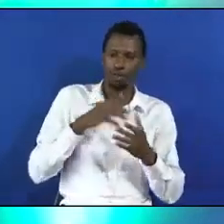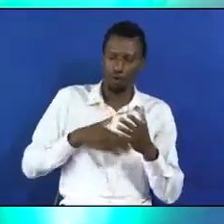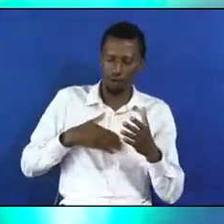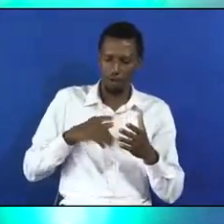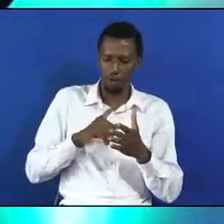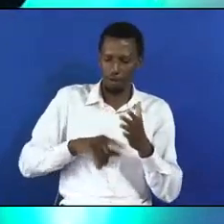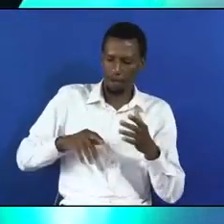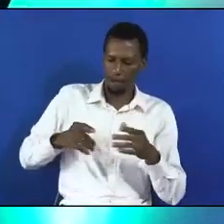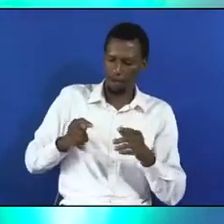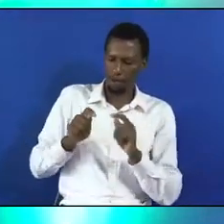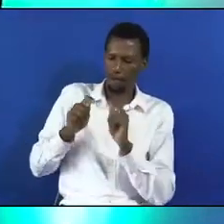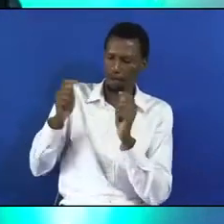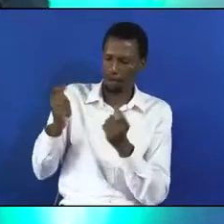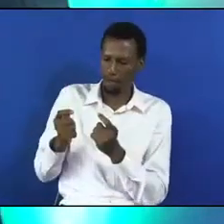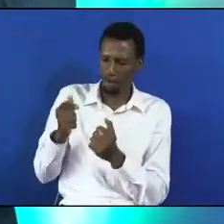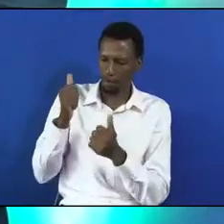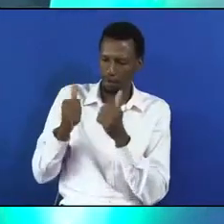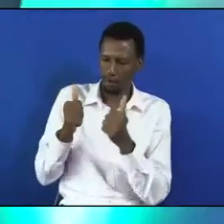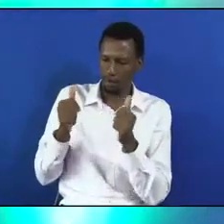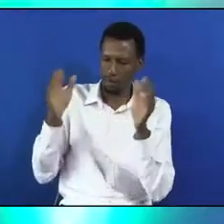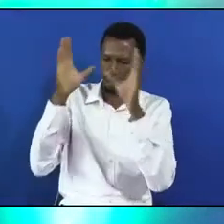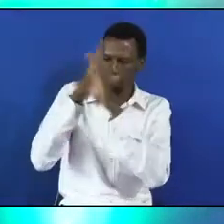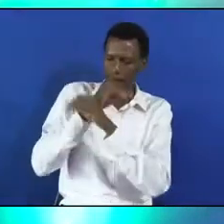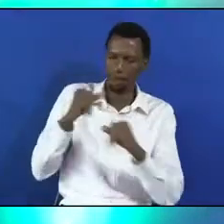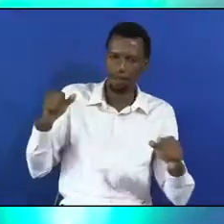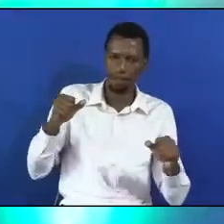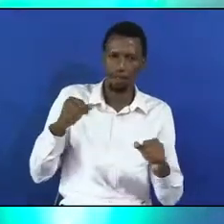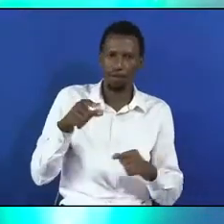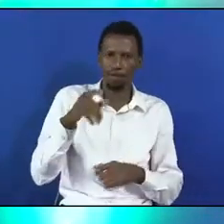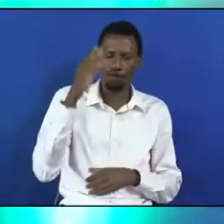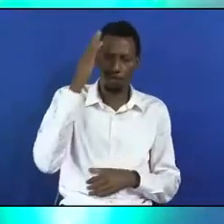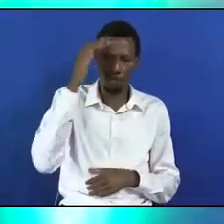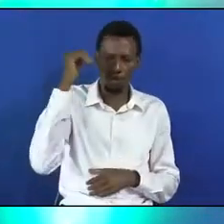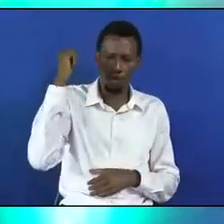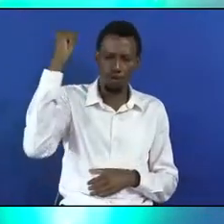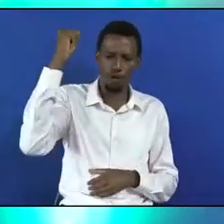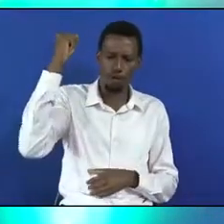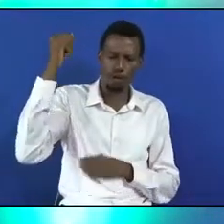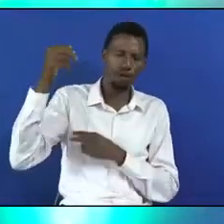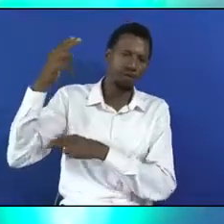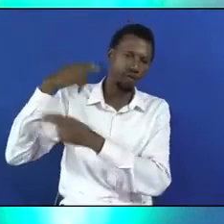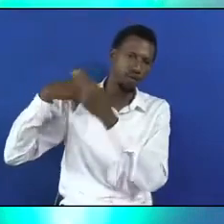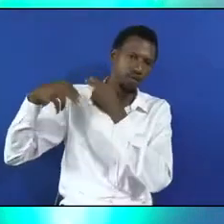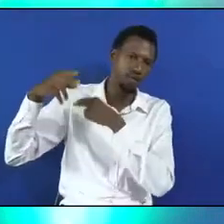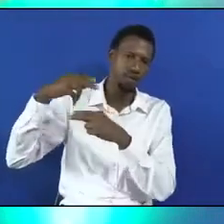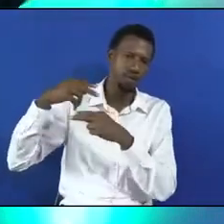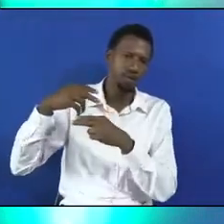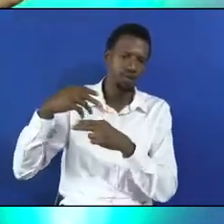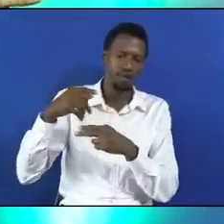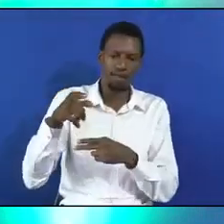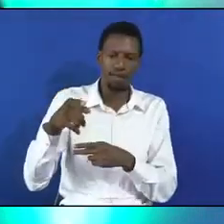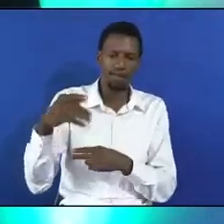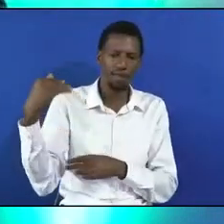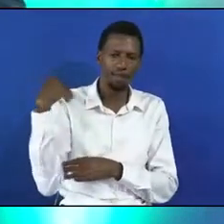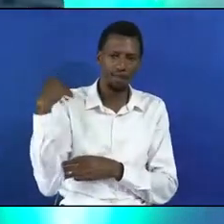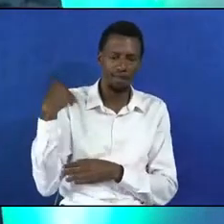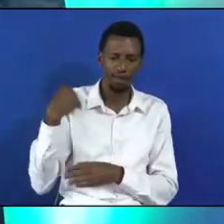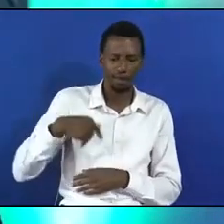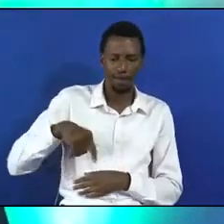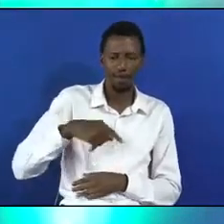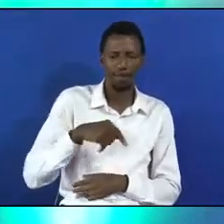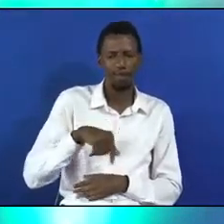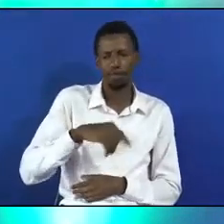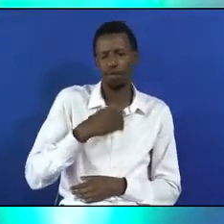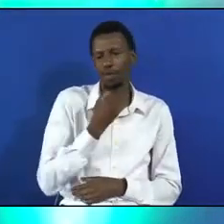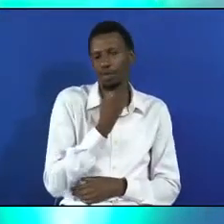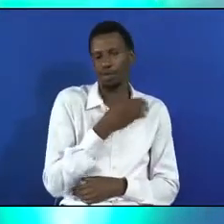tribe is the tribe that the president is. You know, political background shifters and disturbs us, and we hate one